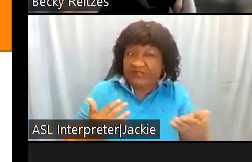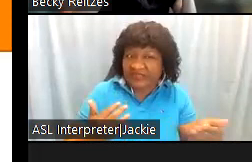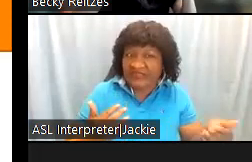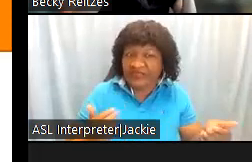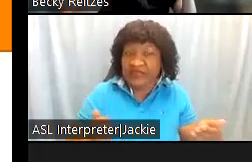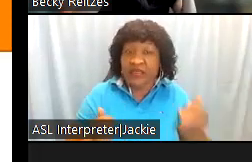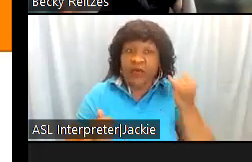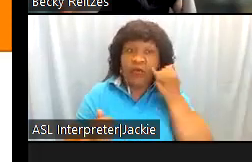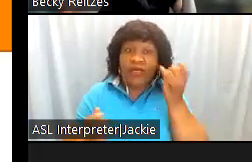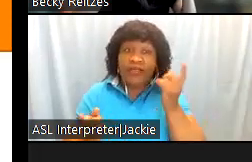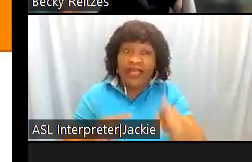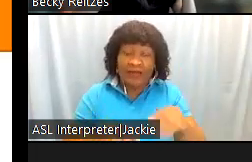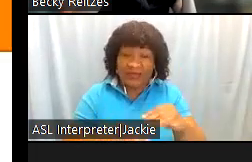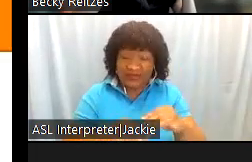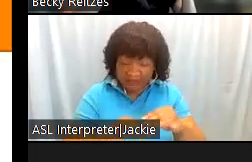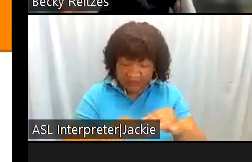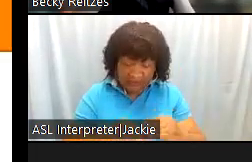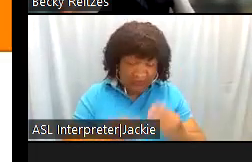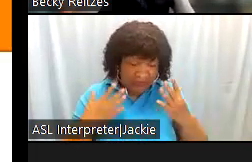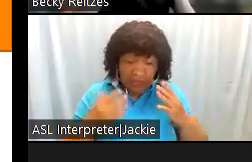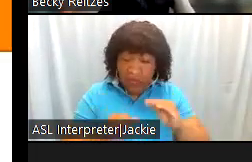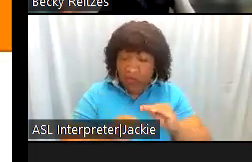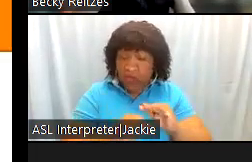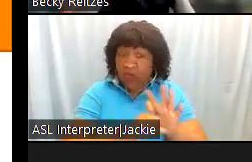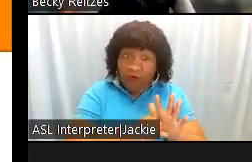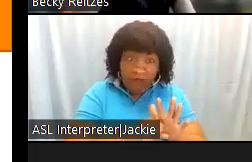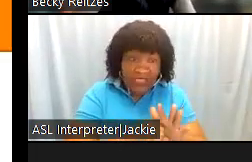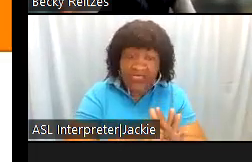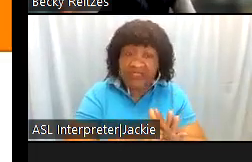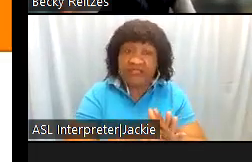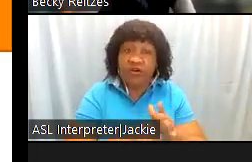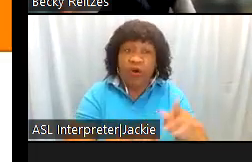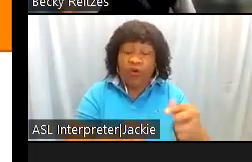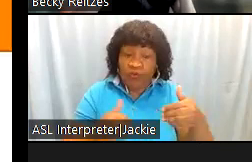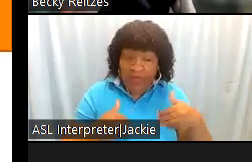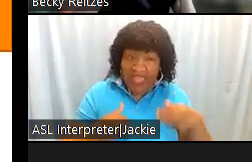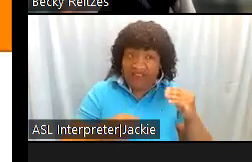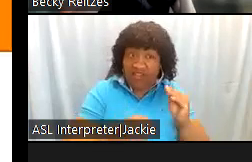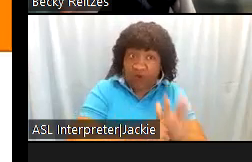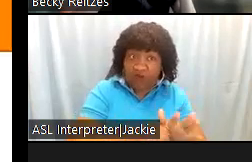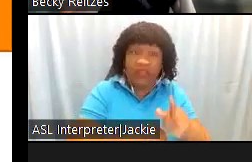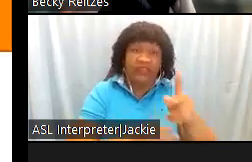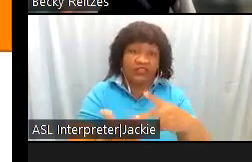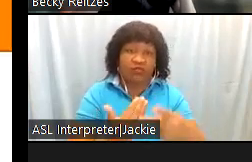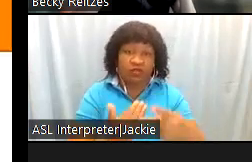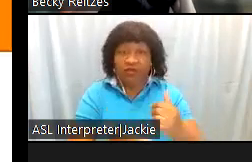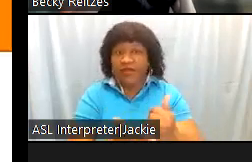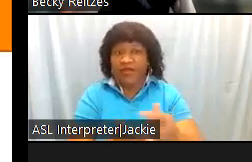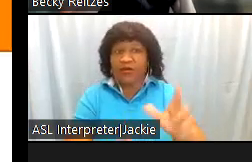when they've been exposed to COVID or they have COVID. So, and